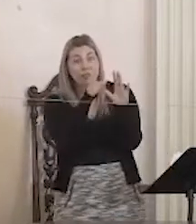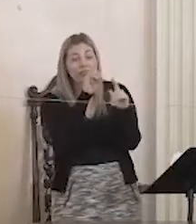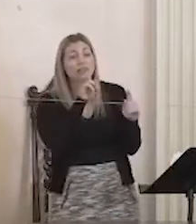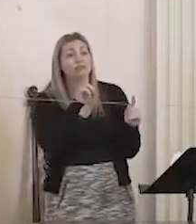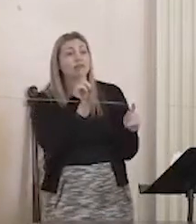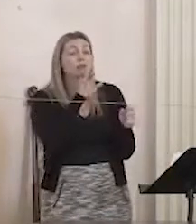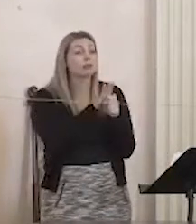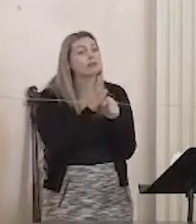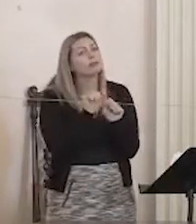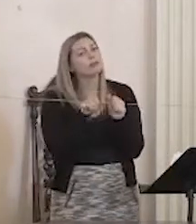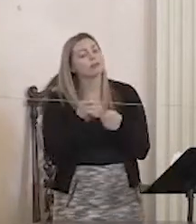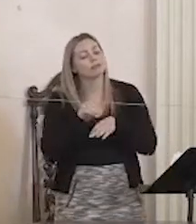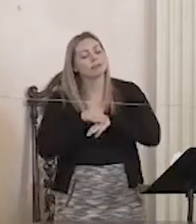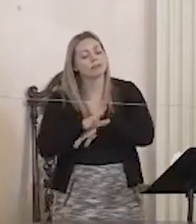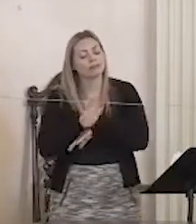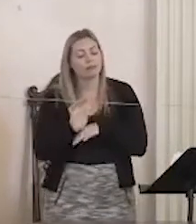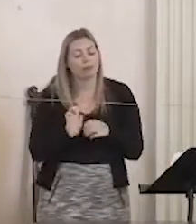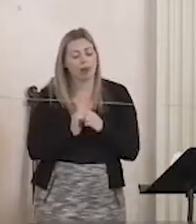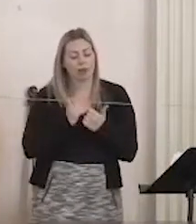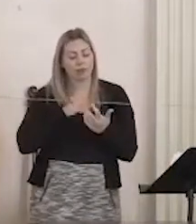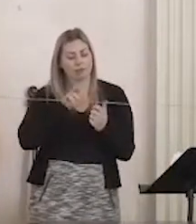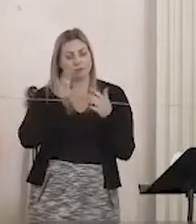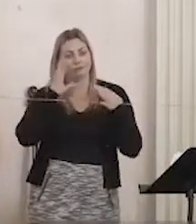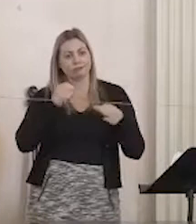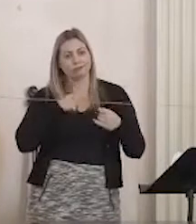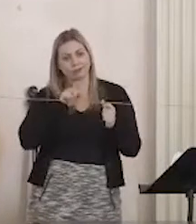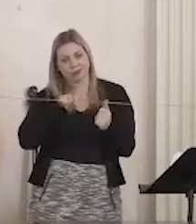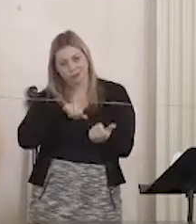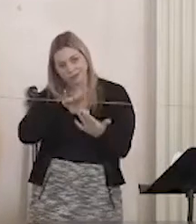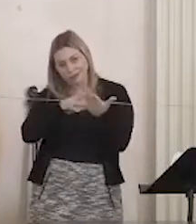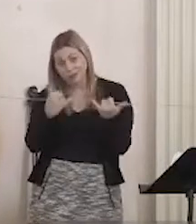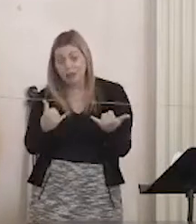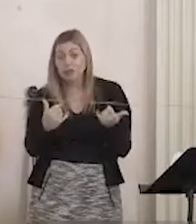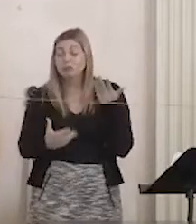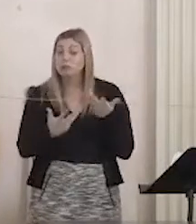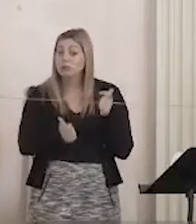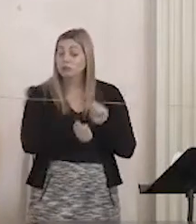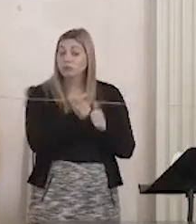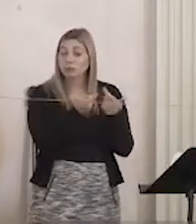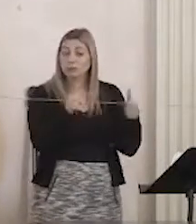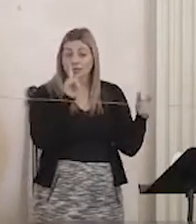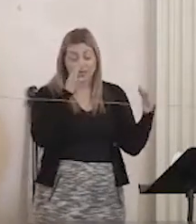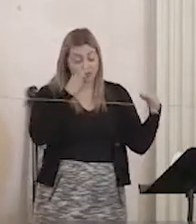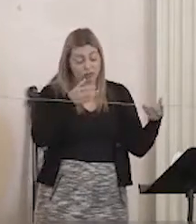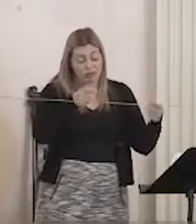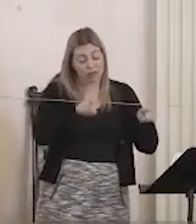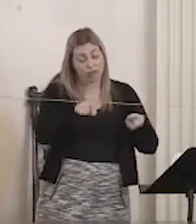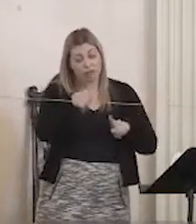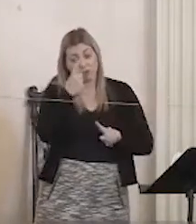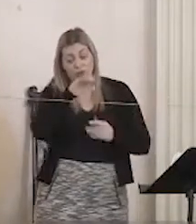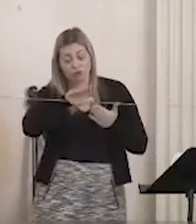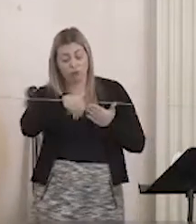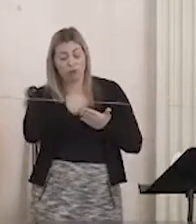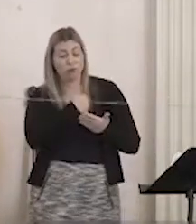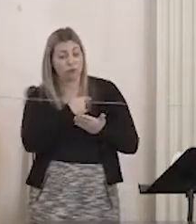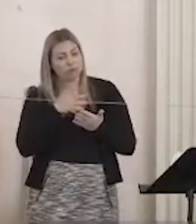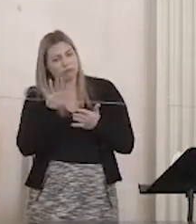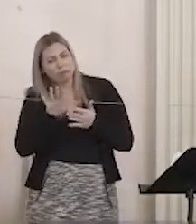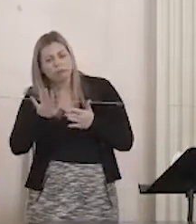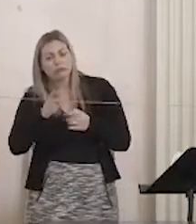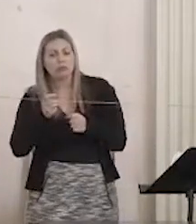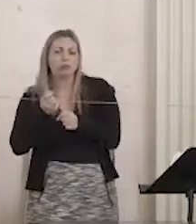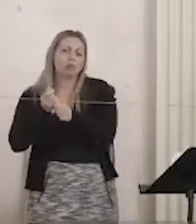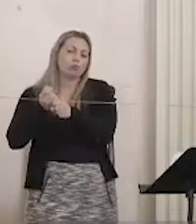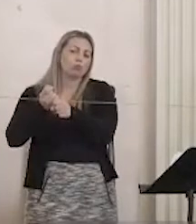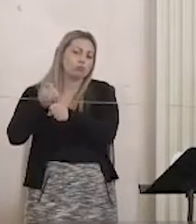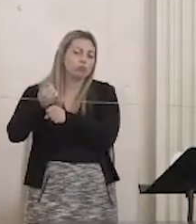decisions we're facing today. And perhaps the biggest decision All Souls will be facing in the next year and a half is the